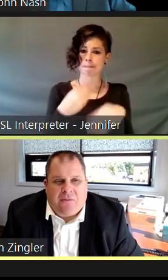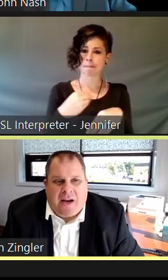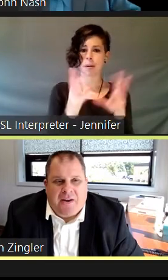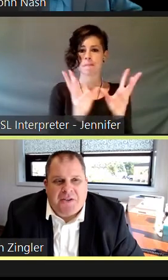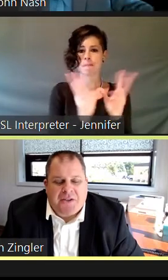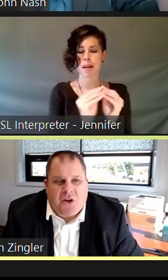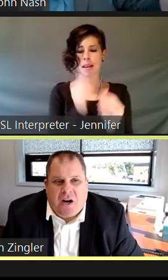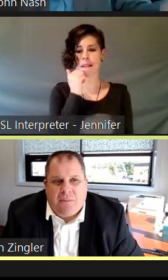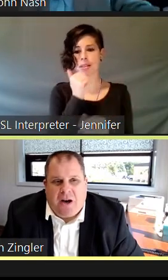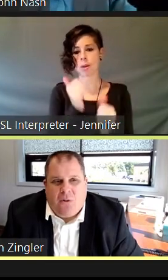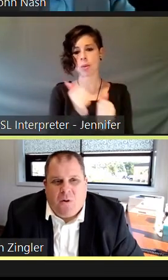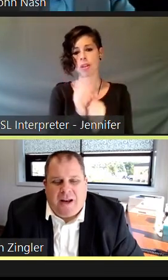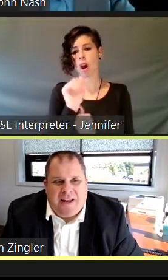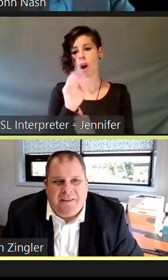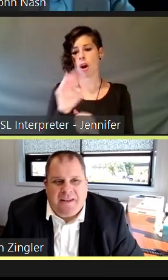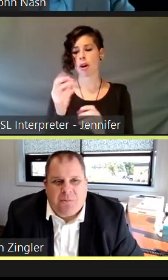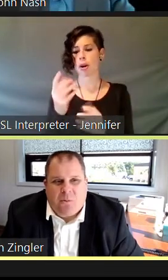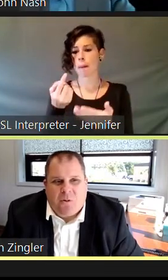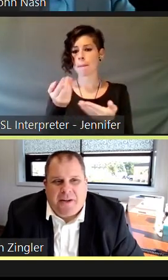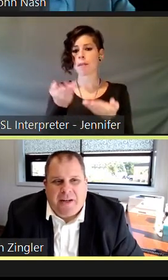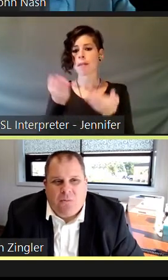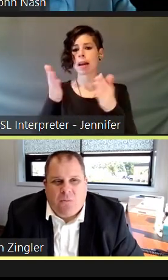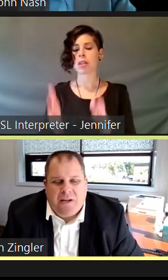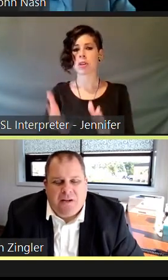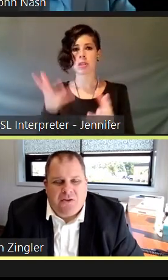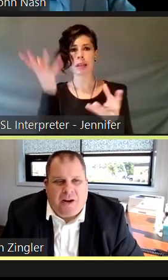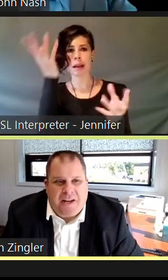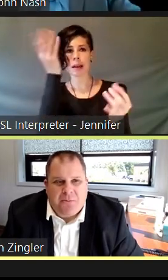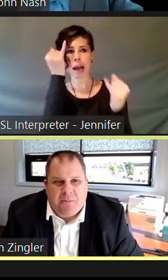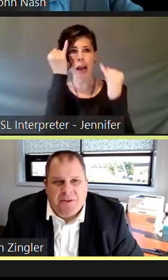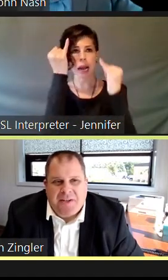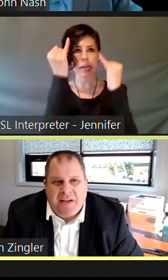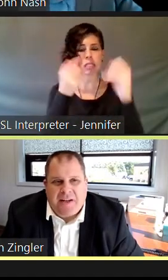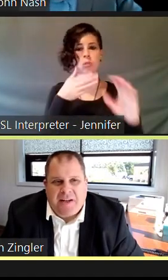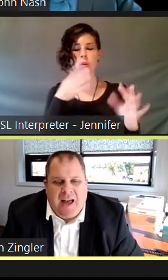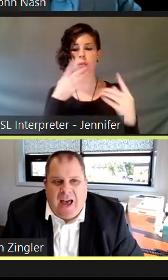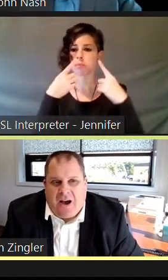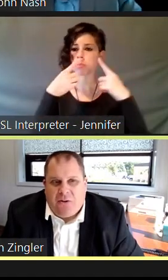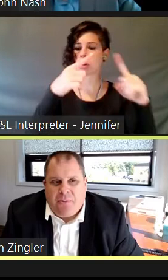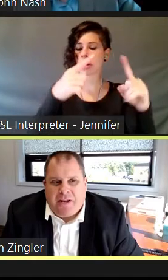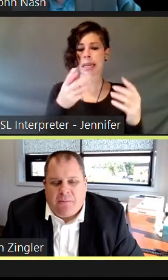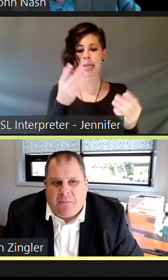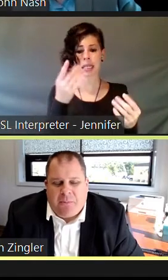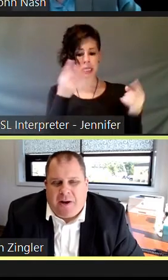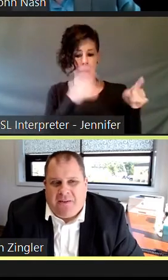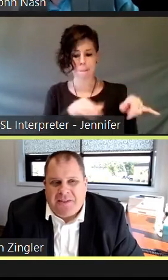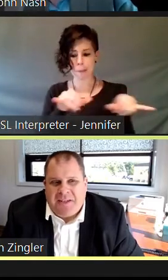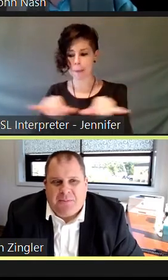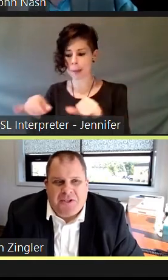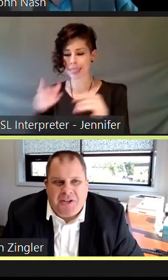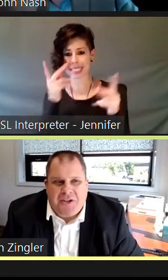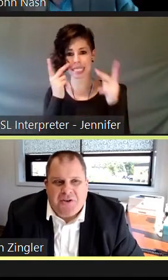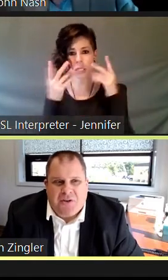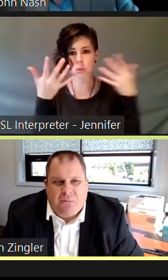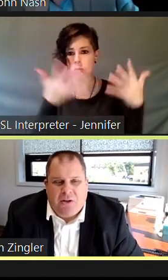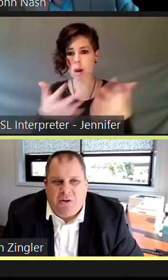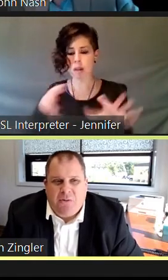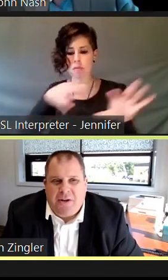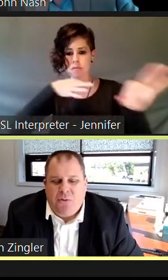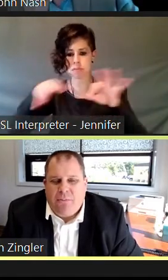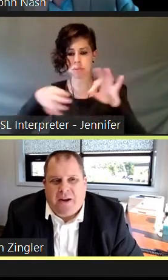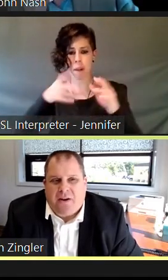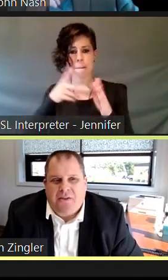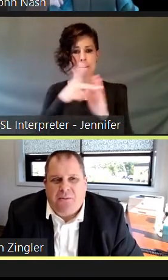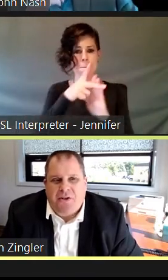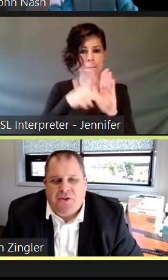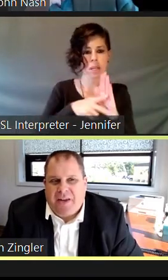ARC providers to talk about what ideas were working, what trends we were seeing, how could we come up with policies, procedures, what could we